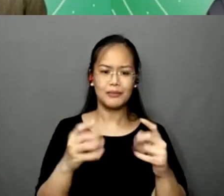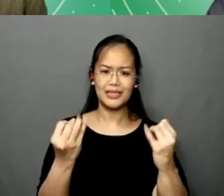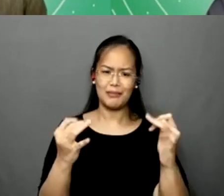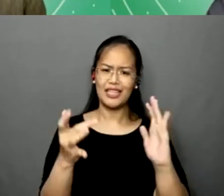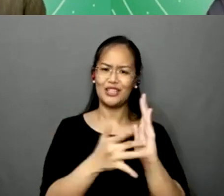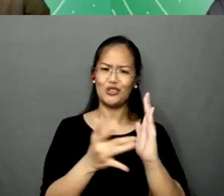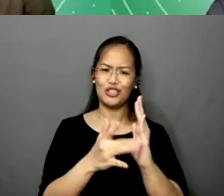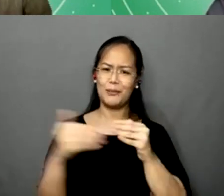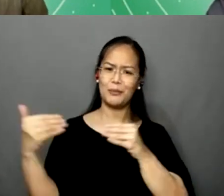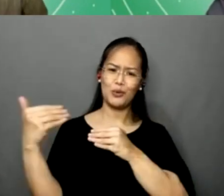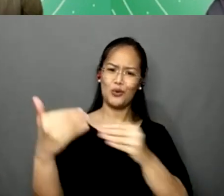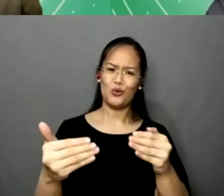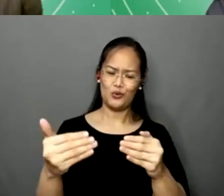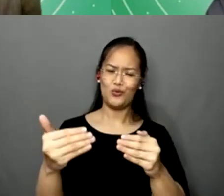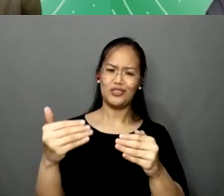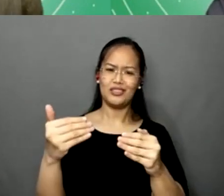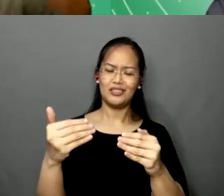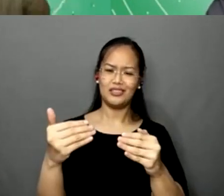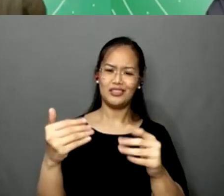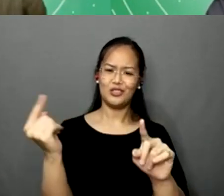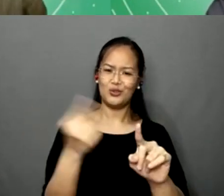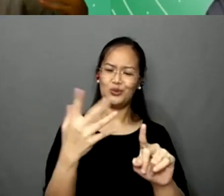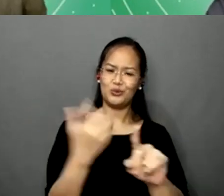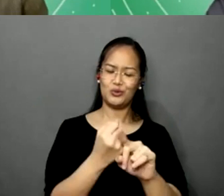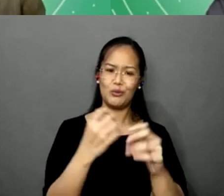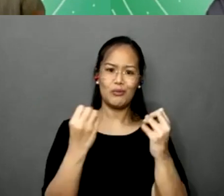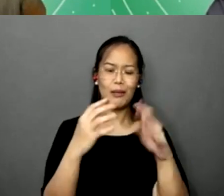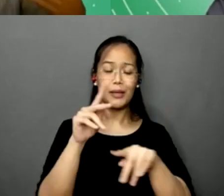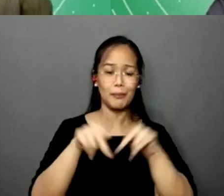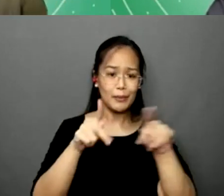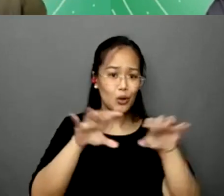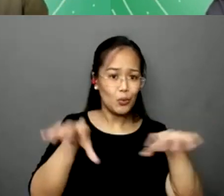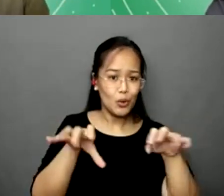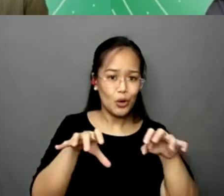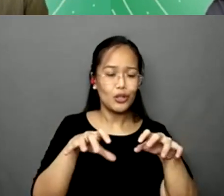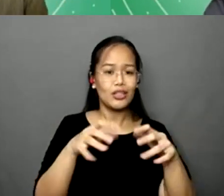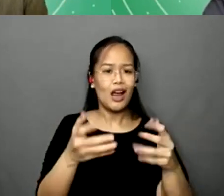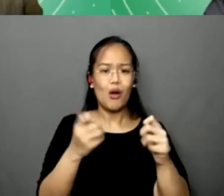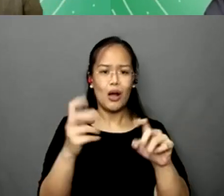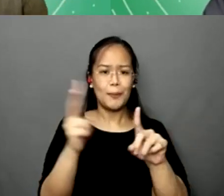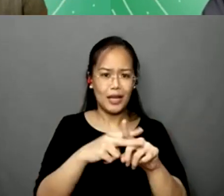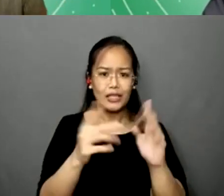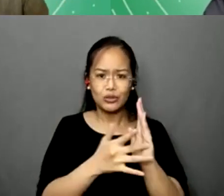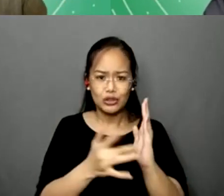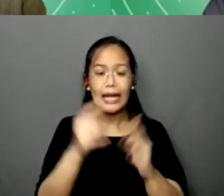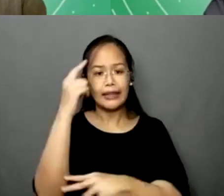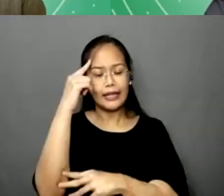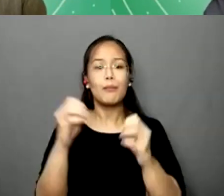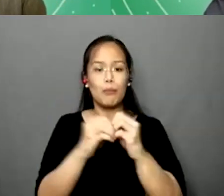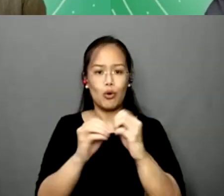there, and I think that the more people work on and see how we can apply those technologies, I think the more that we can develop